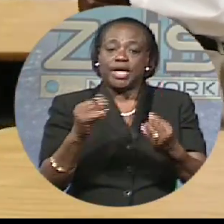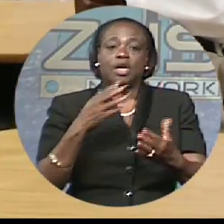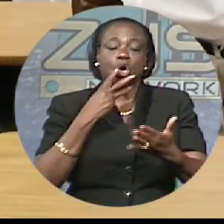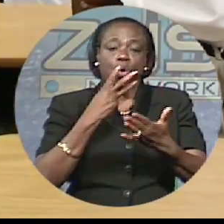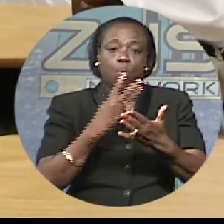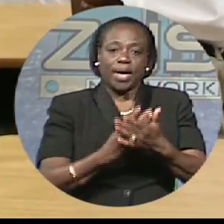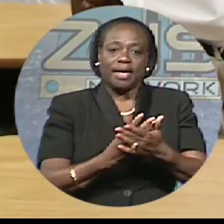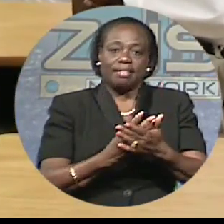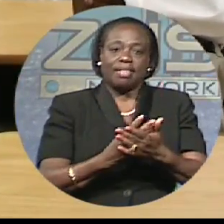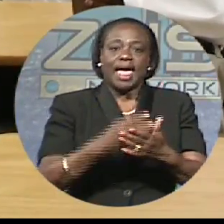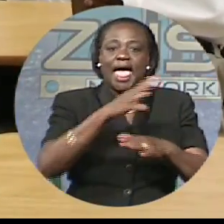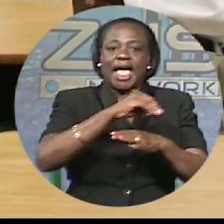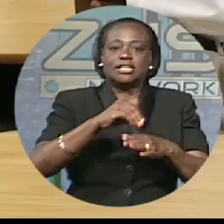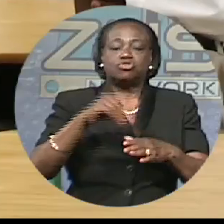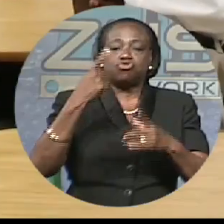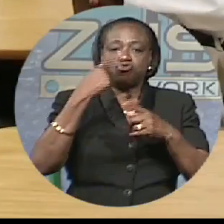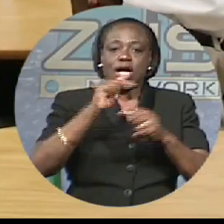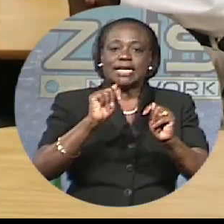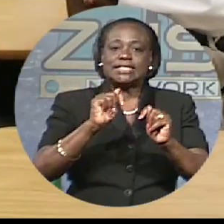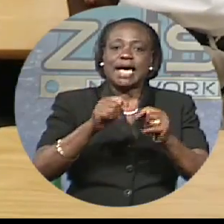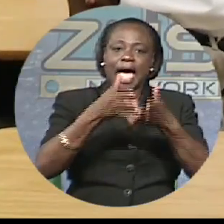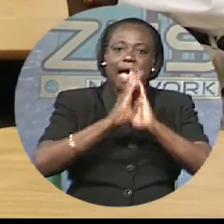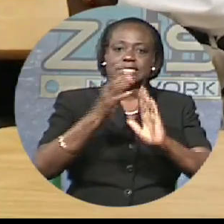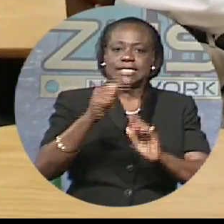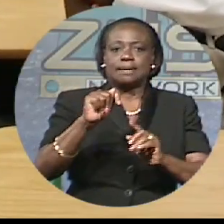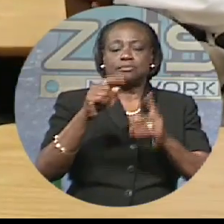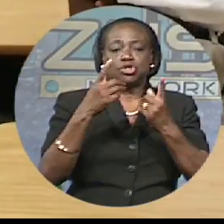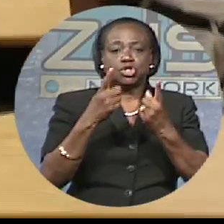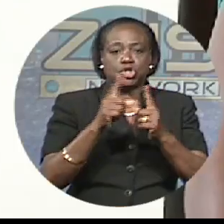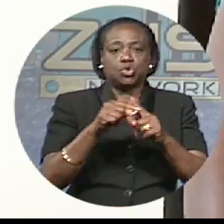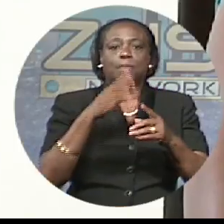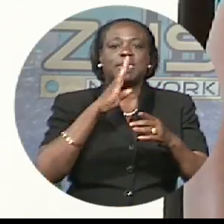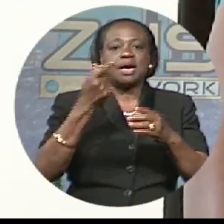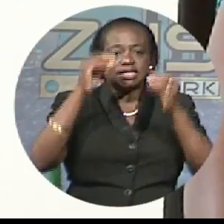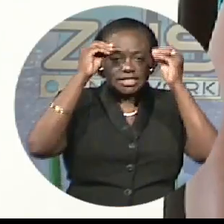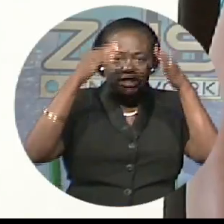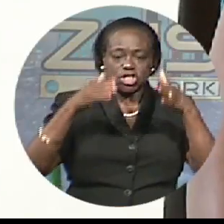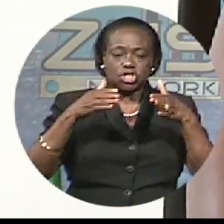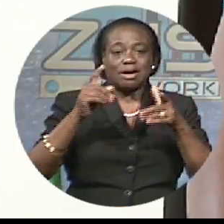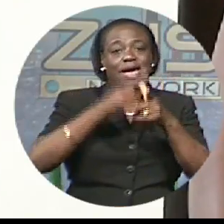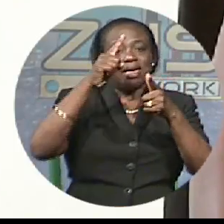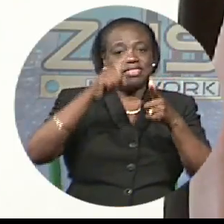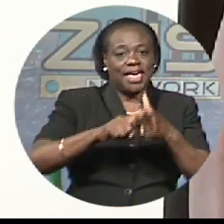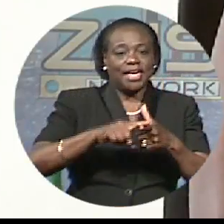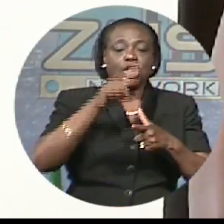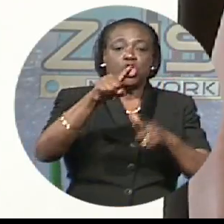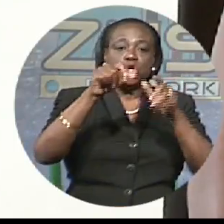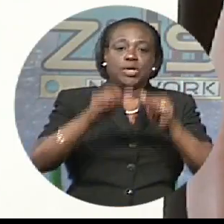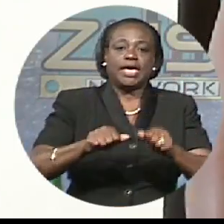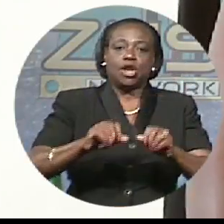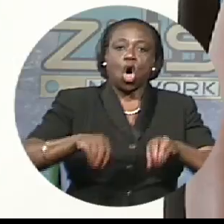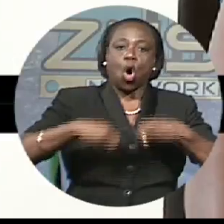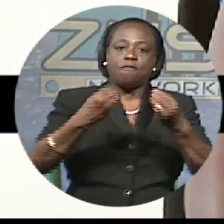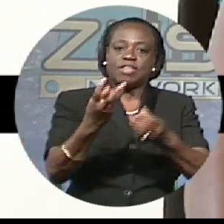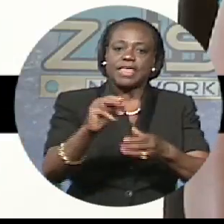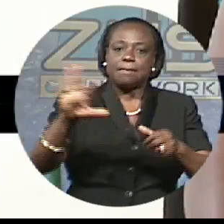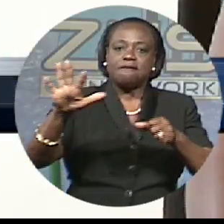attempt to convince those students to pursue a teaching career. And then you would be able to offer them